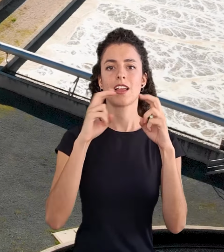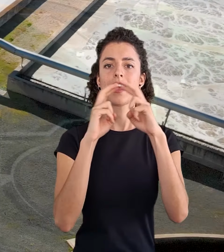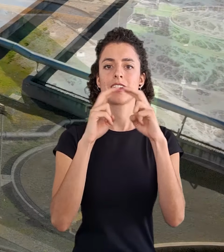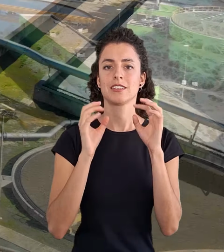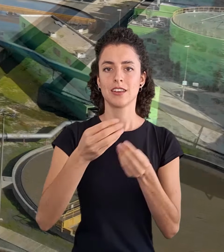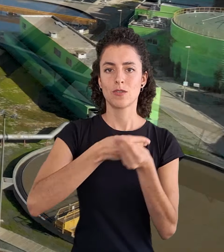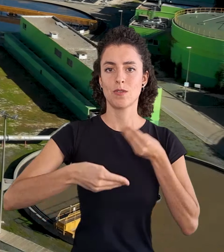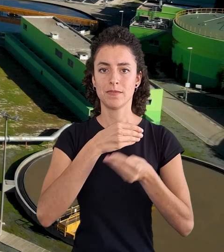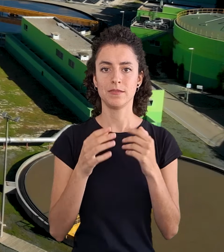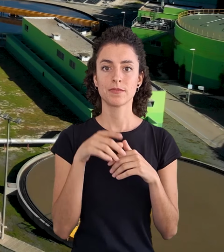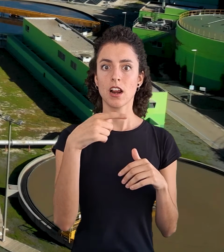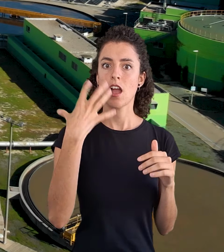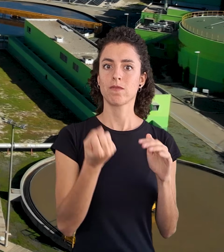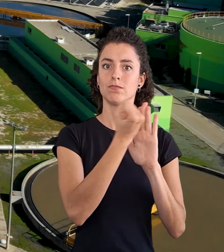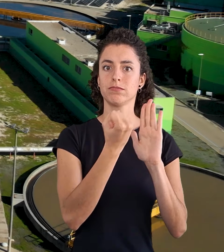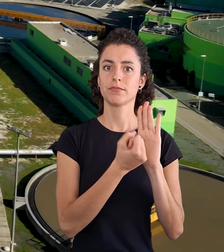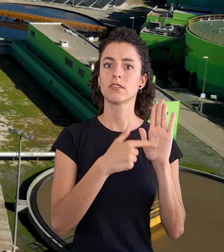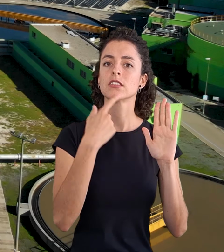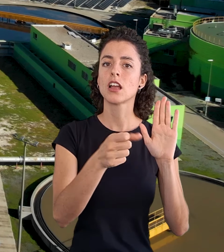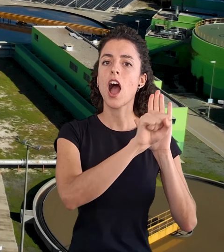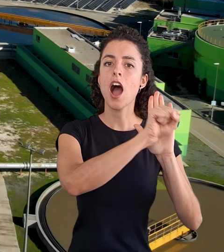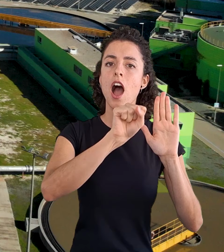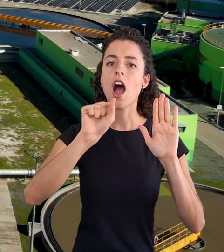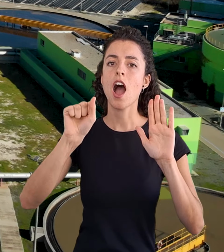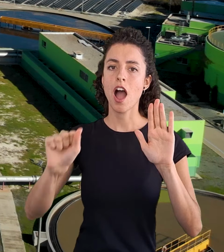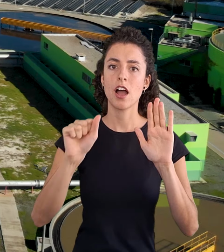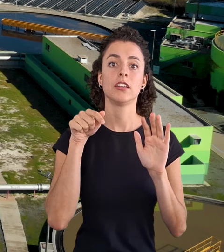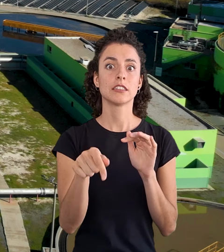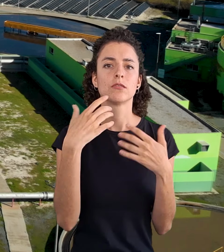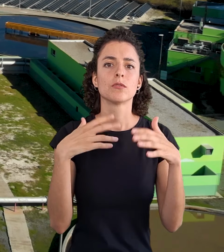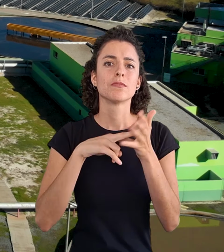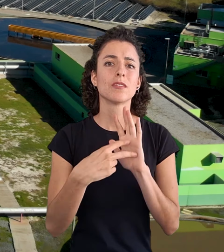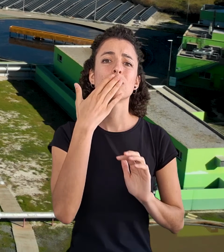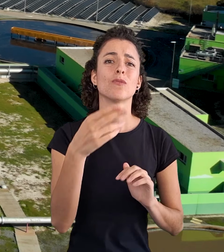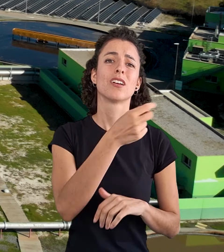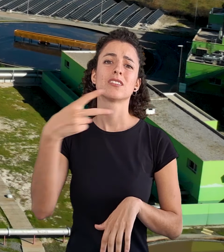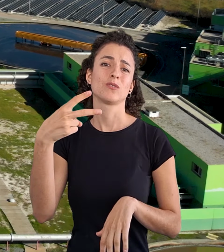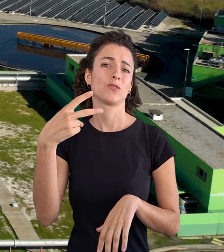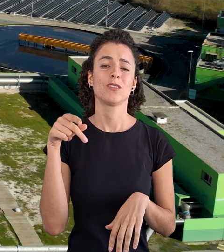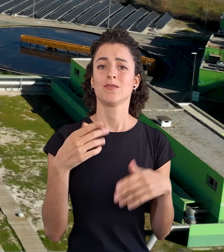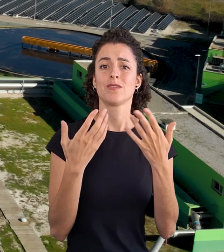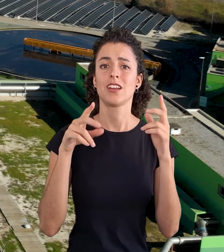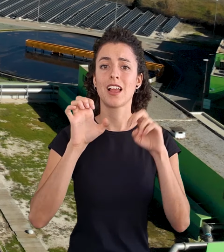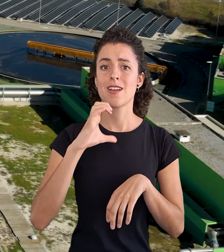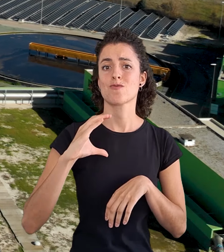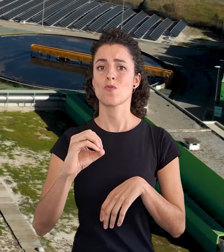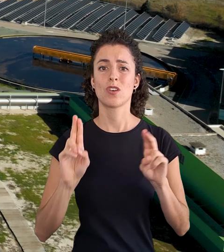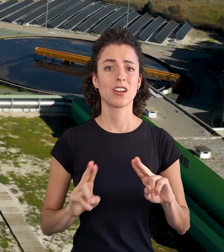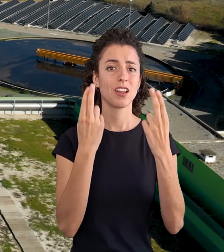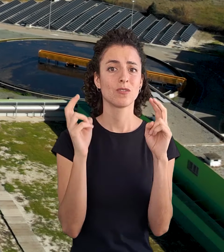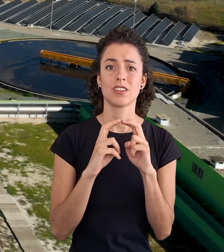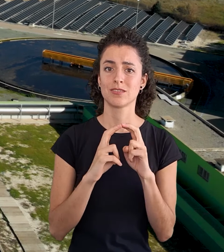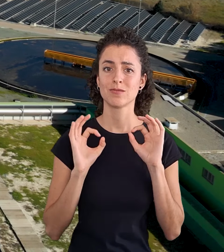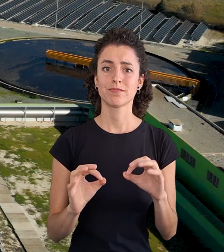efficiency. This contributes to a more efficient and sustainable consumption of energy, as well as instilling confidence in